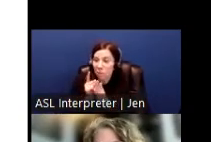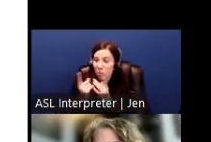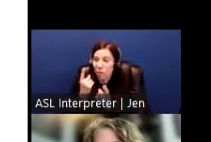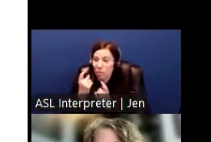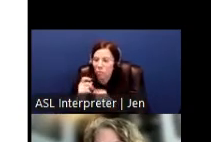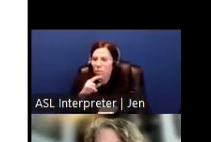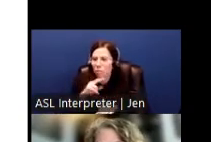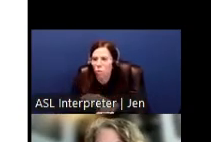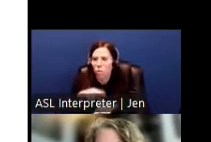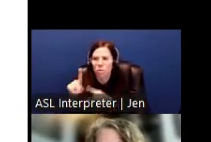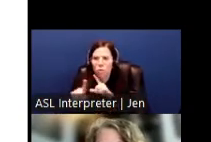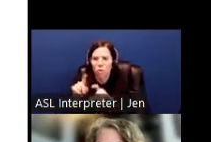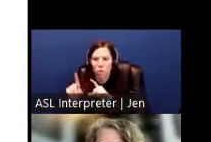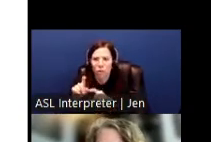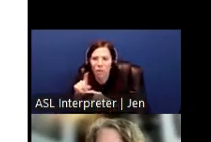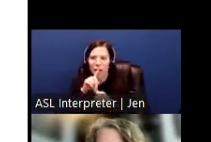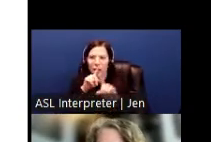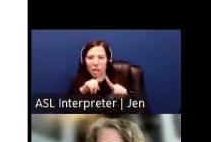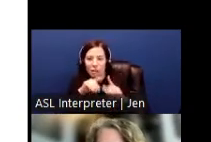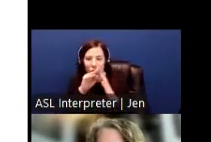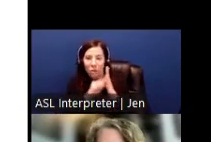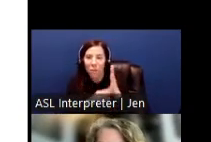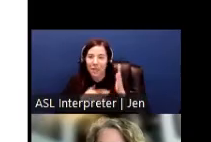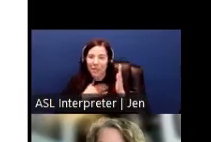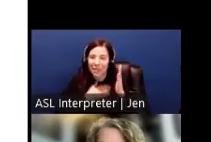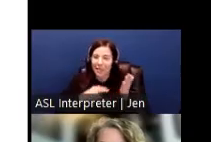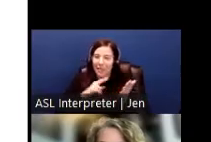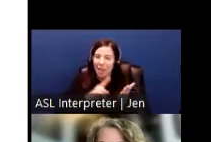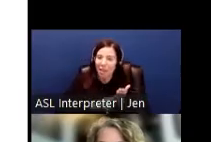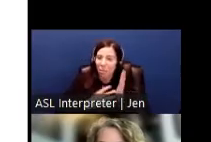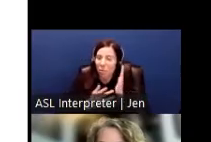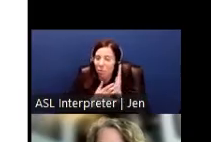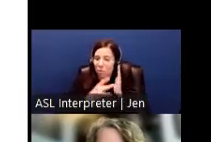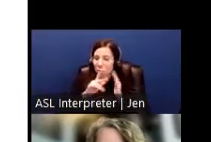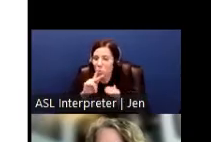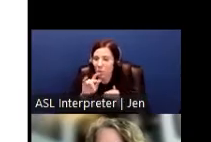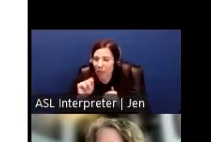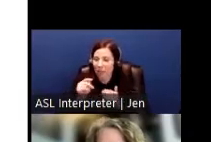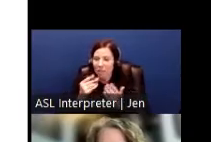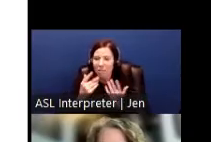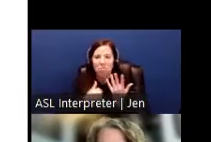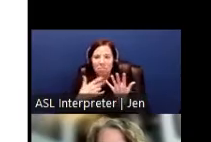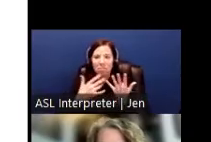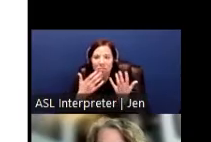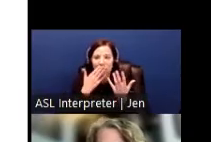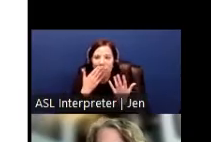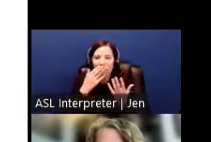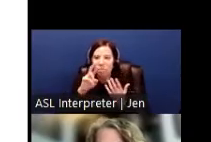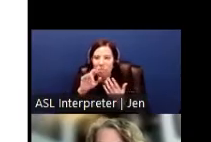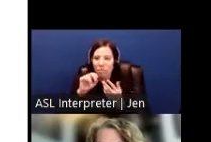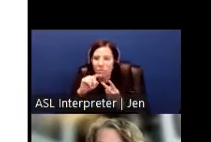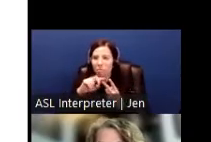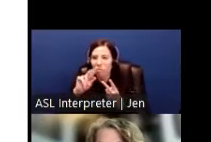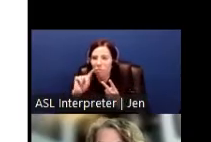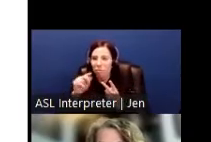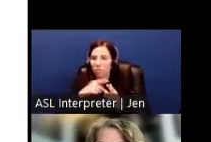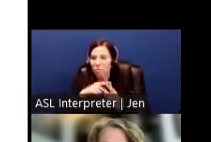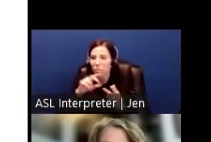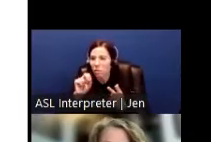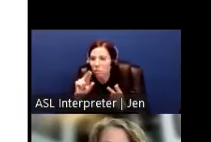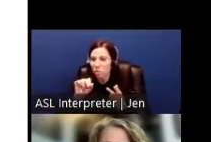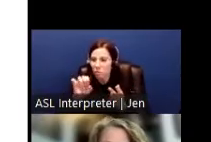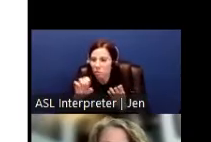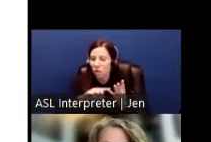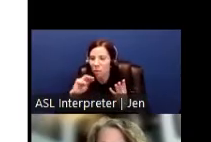for the survey link. Please enroll in the toolkits. I want to thank Ryan, Ruth, Susie, and Meg again, and